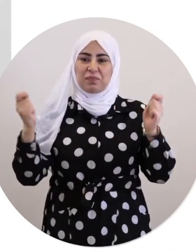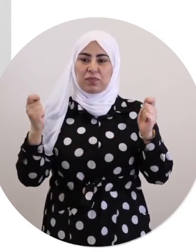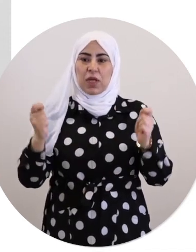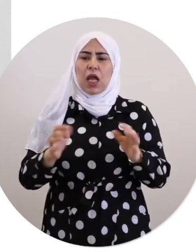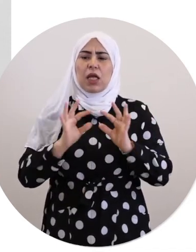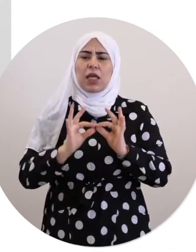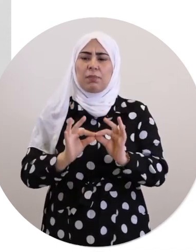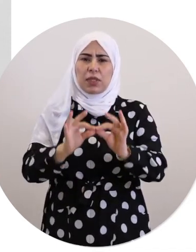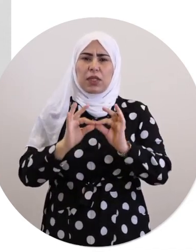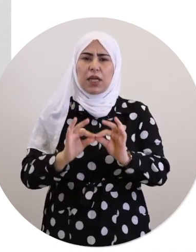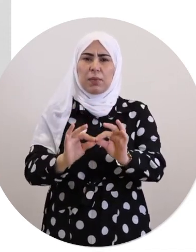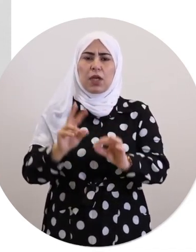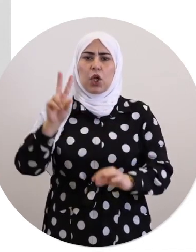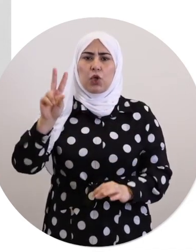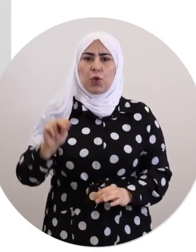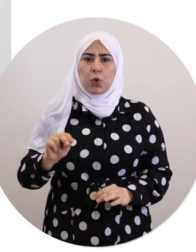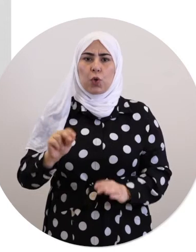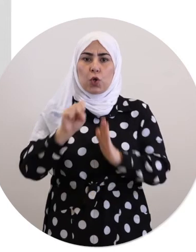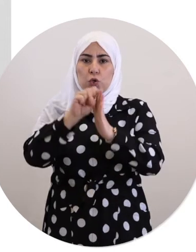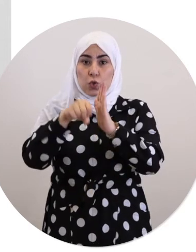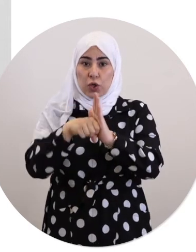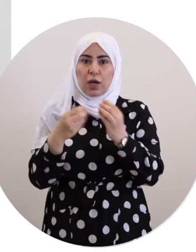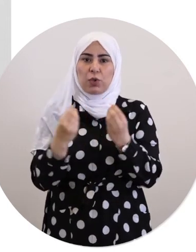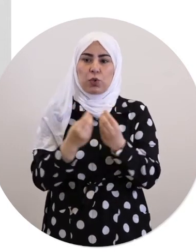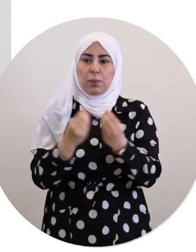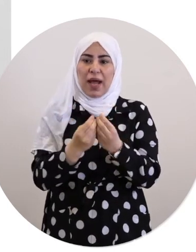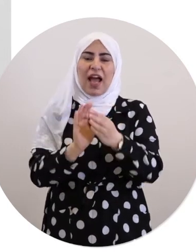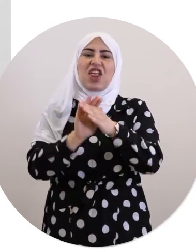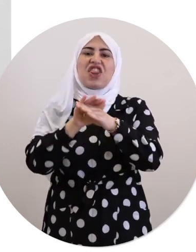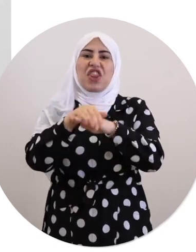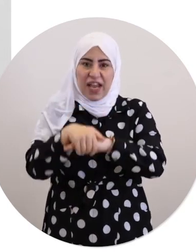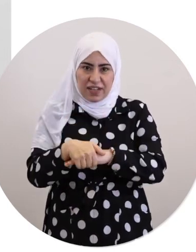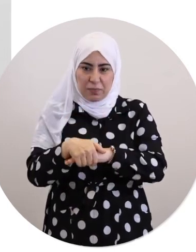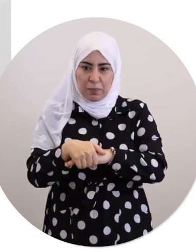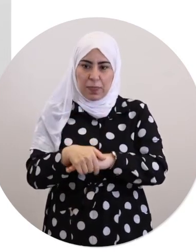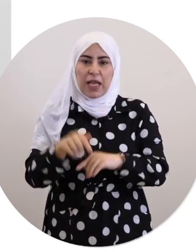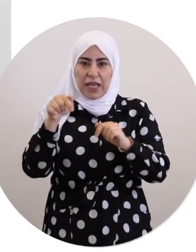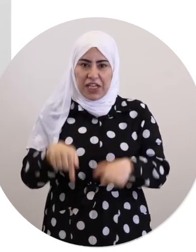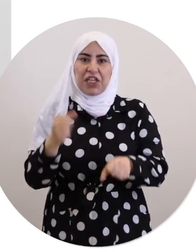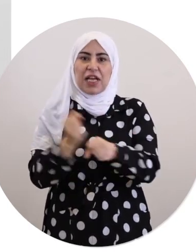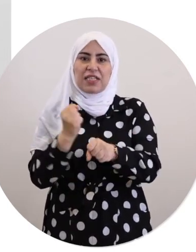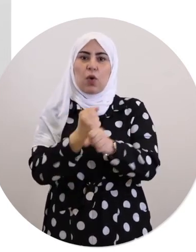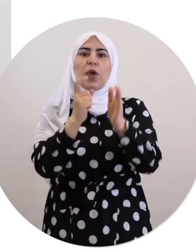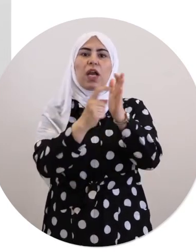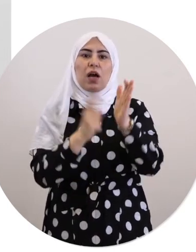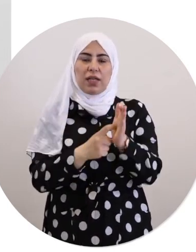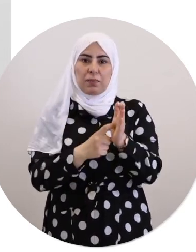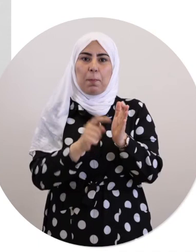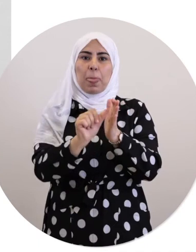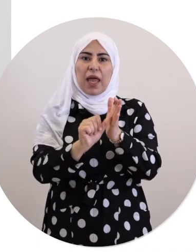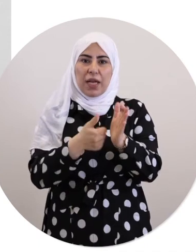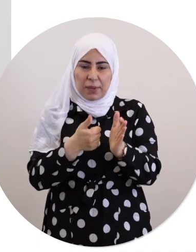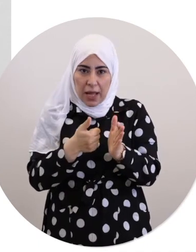are we going to arrange it? No sooner, what? There is a helping verb here. Exactly. So no sooner had